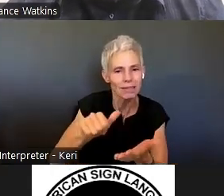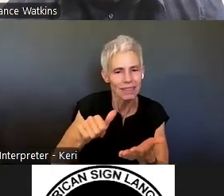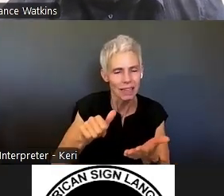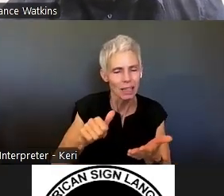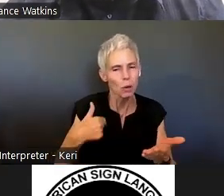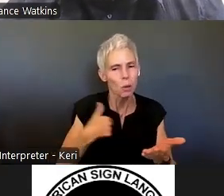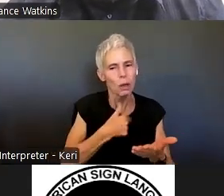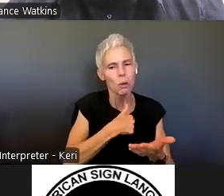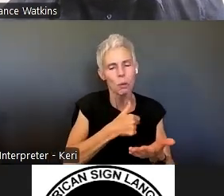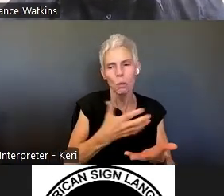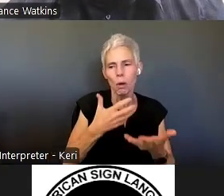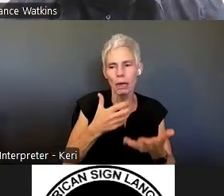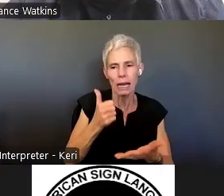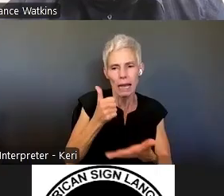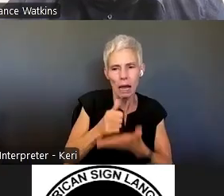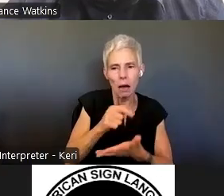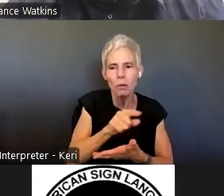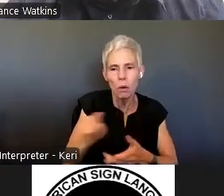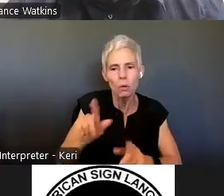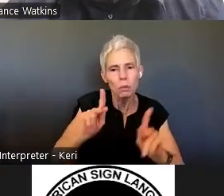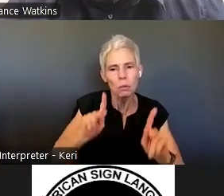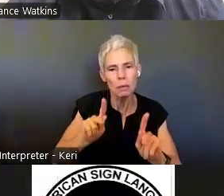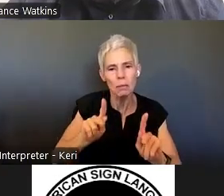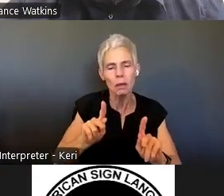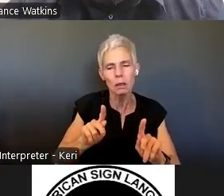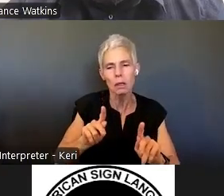cover that for the people in the programs.